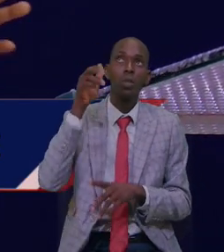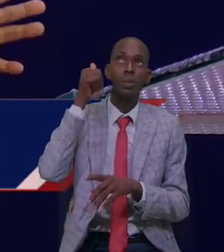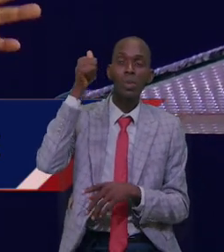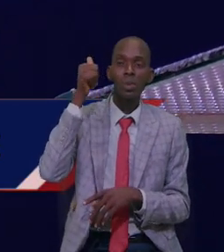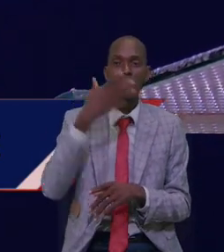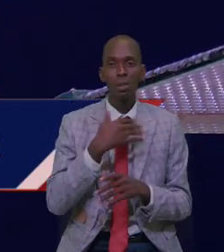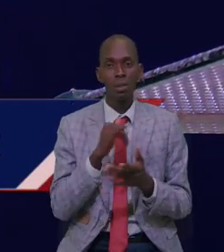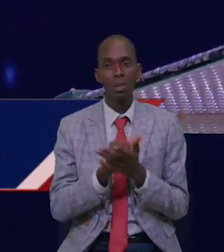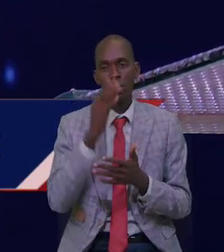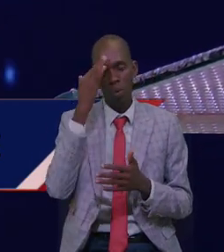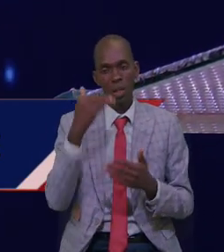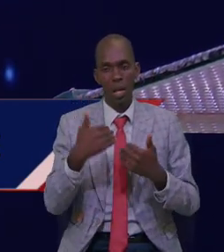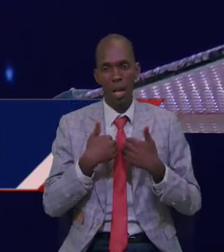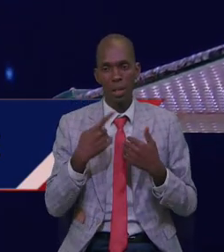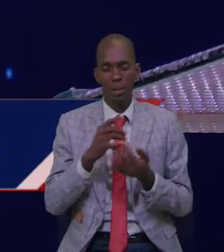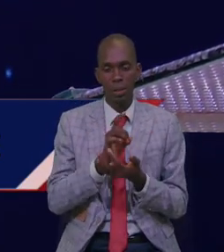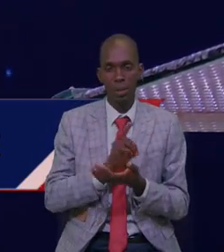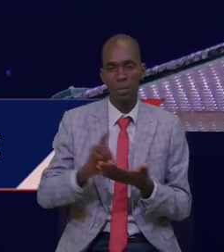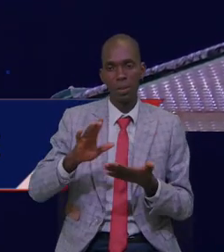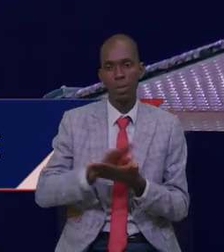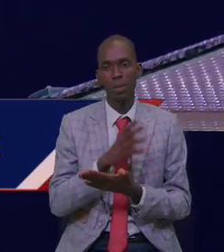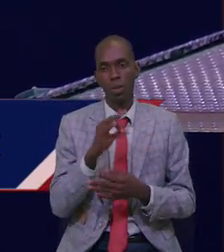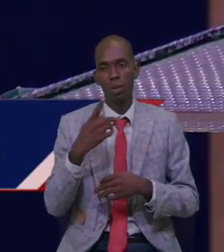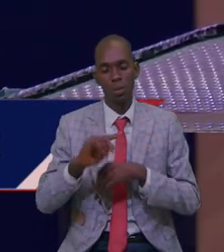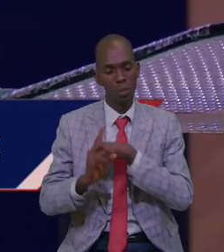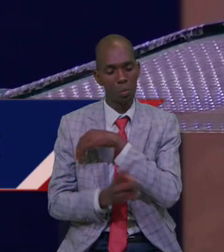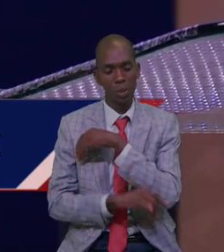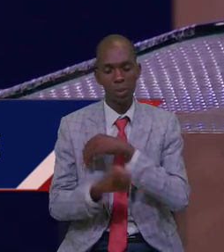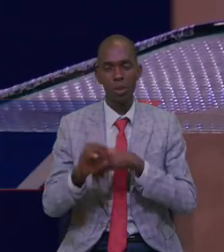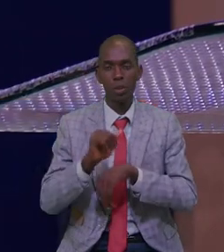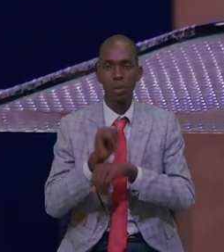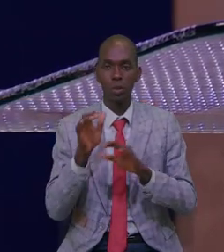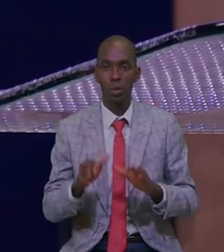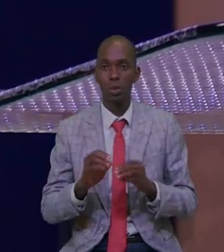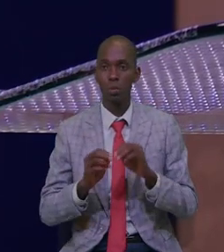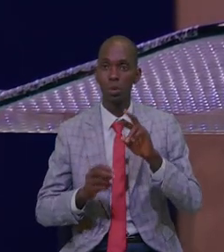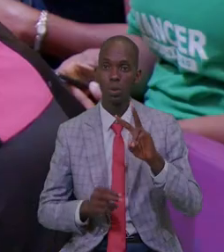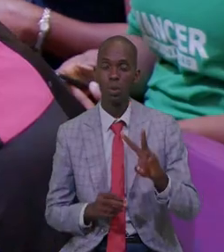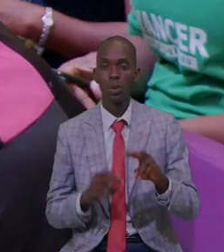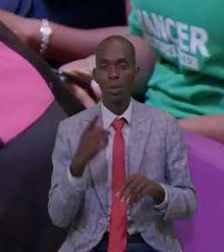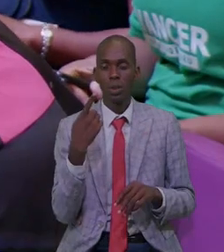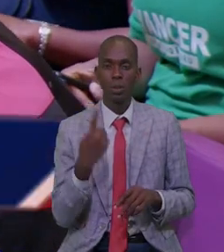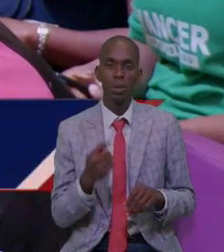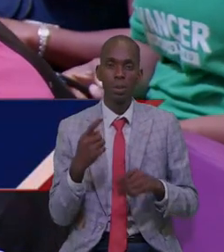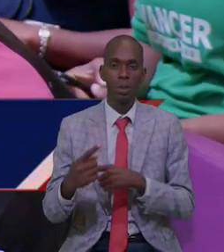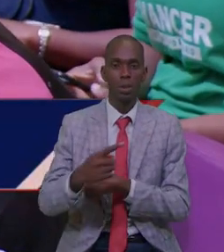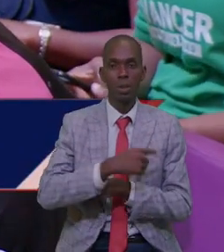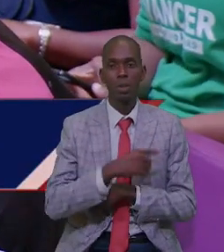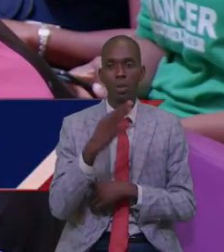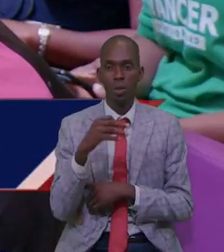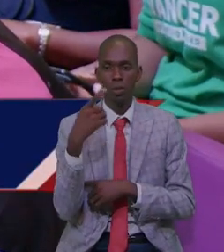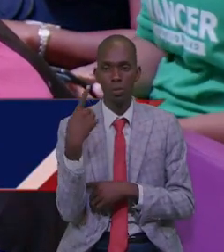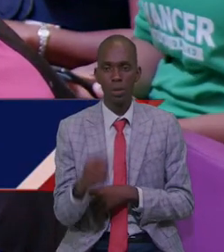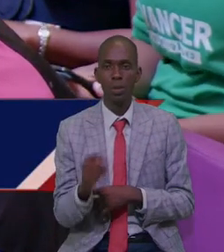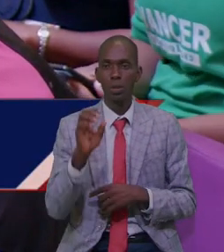has divinity, the divinity of the smiting stone. Number two, the day of the supreme